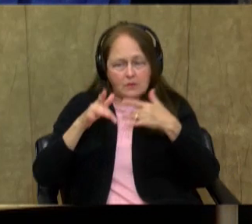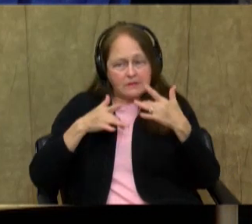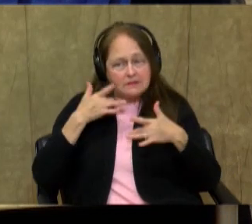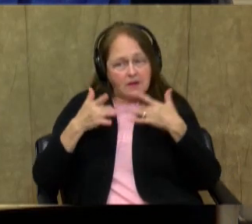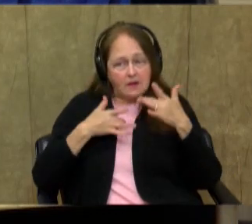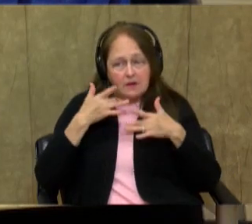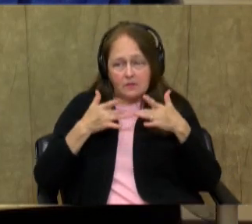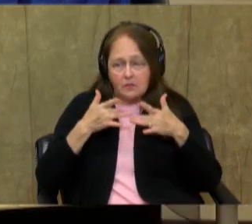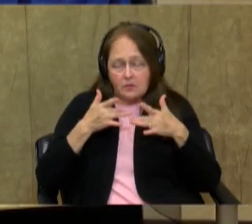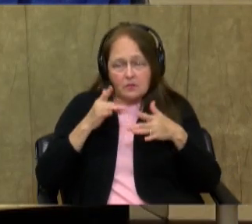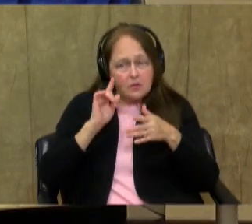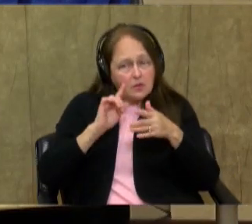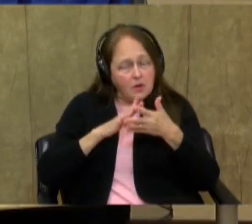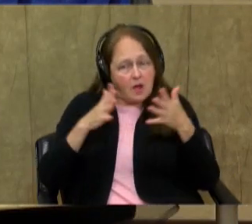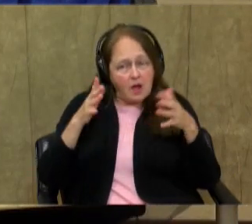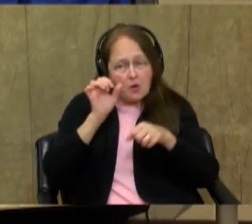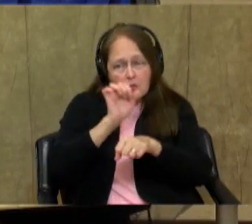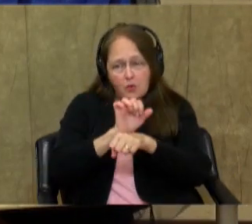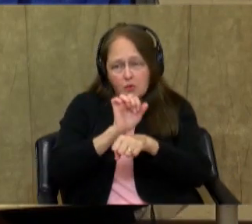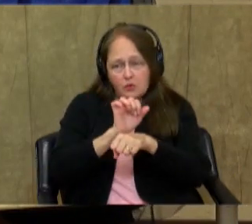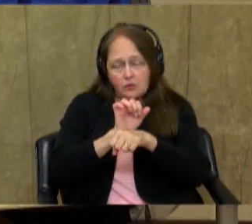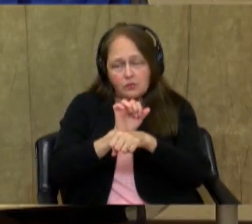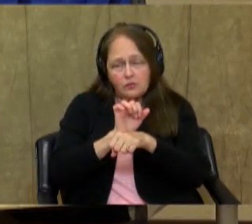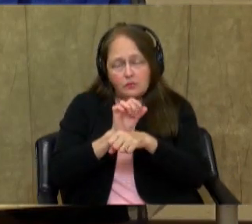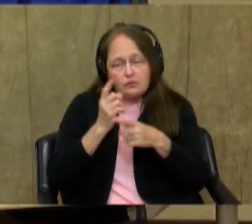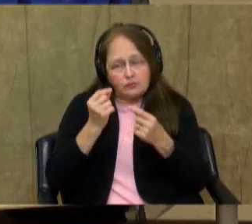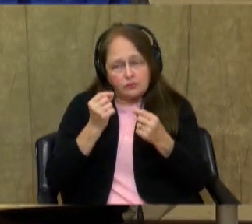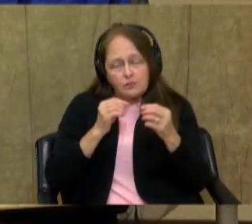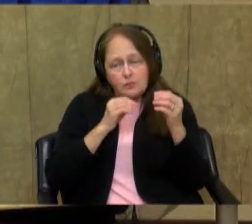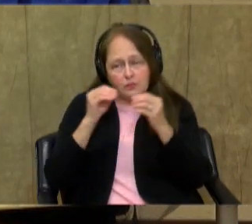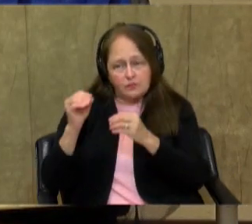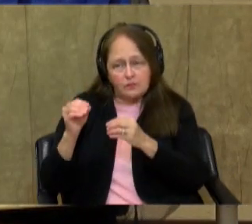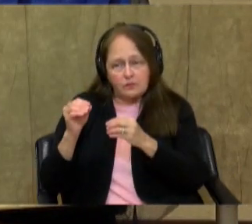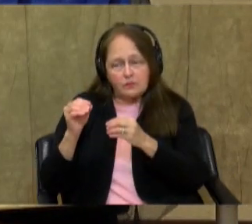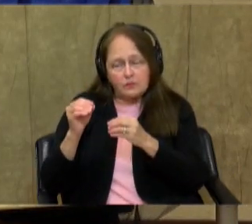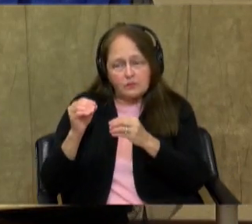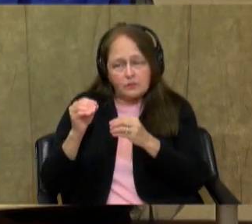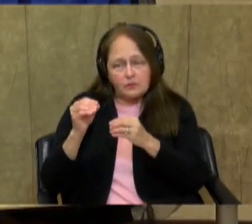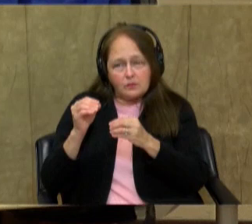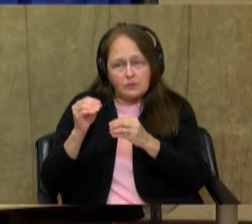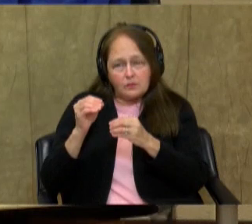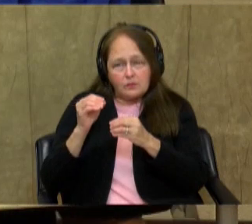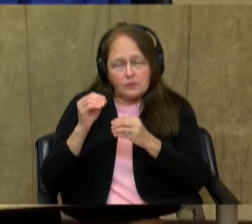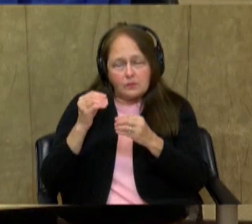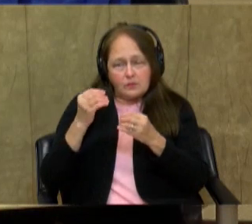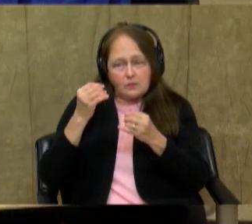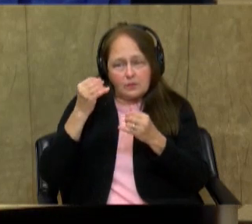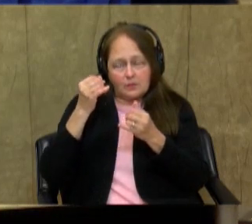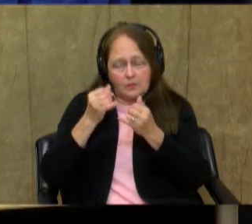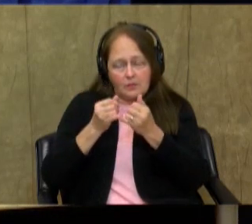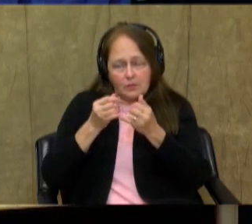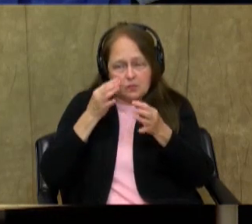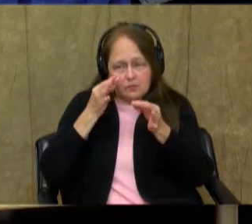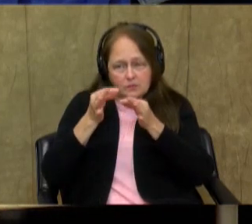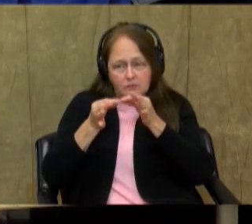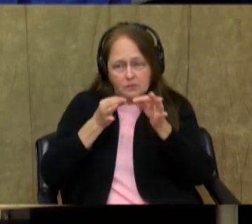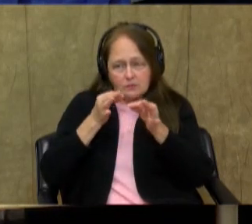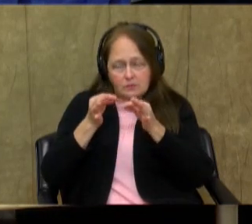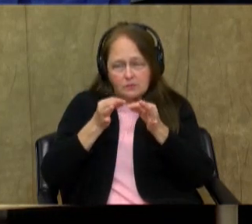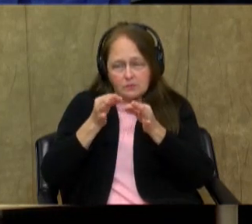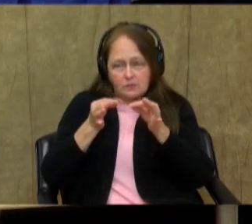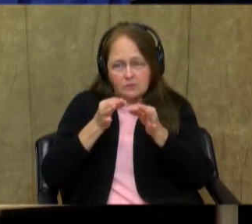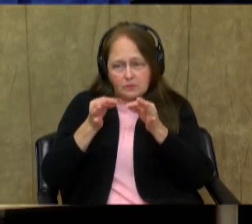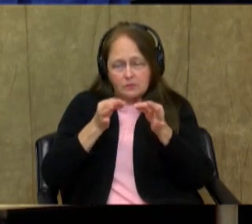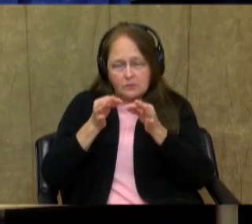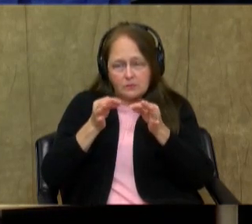although it's a lot of work ahead of you, but it's very exciting. Now let's take that and look at some